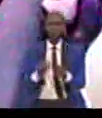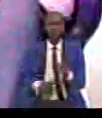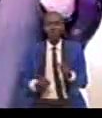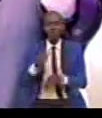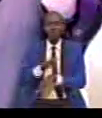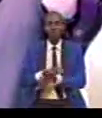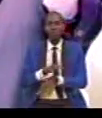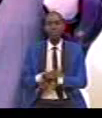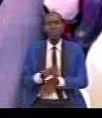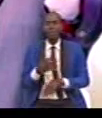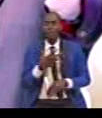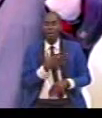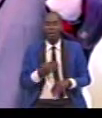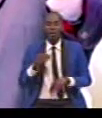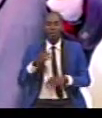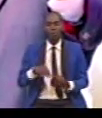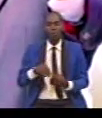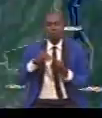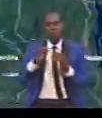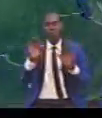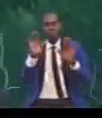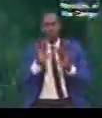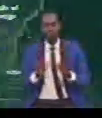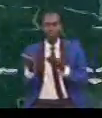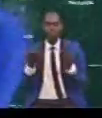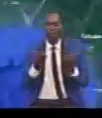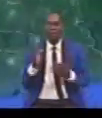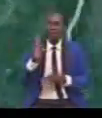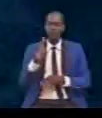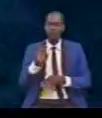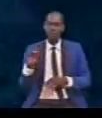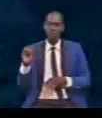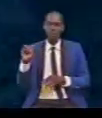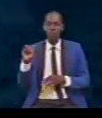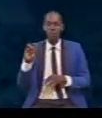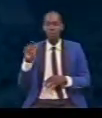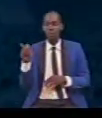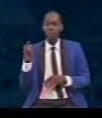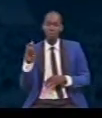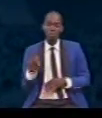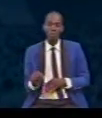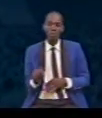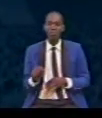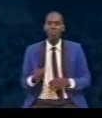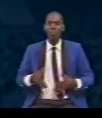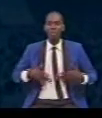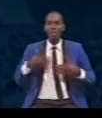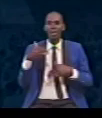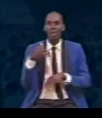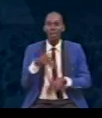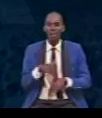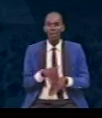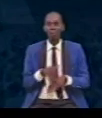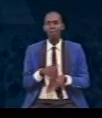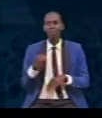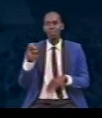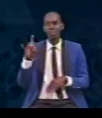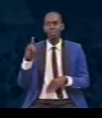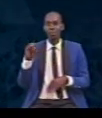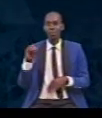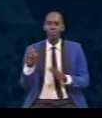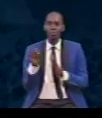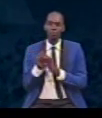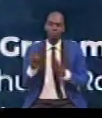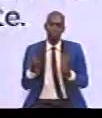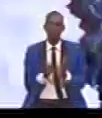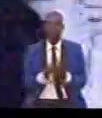a Super Sunday service on October 29. Live at Garrick Memorial Grammar School Ground, Benin City, Edo